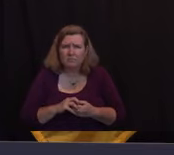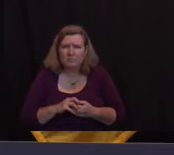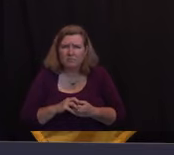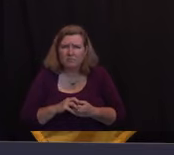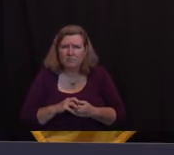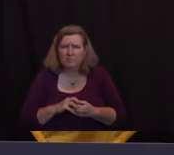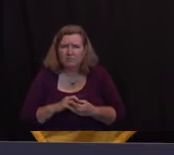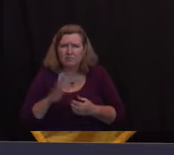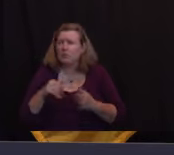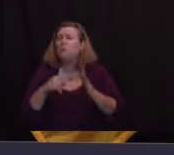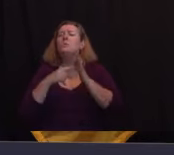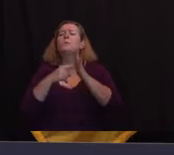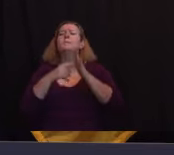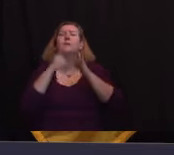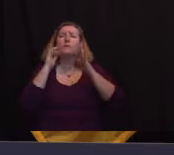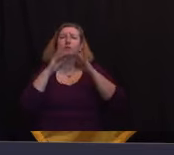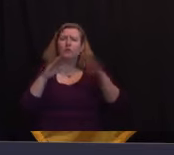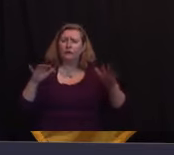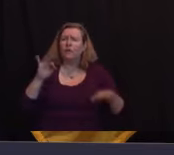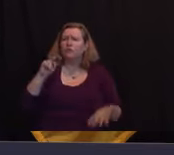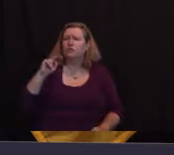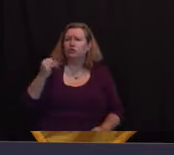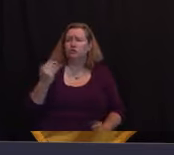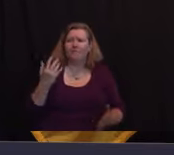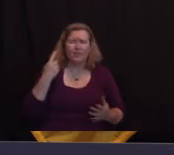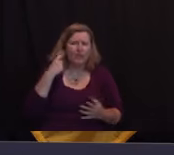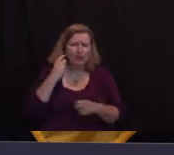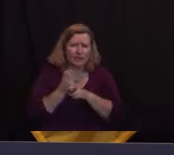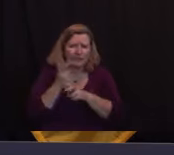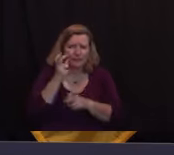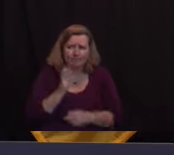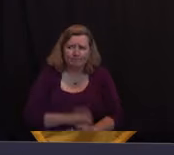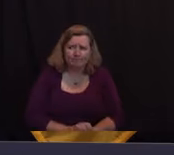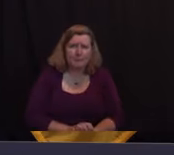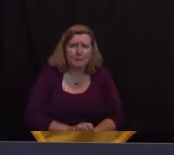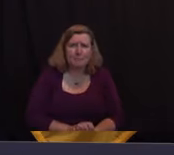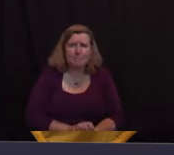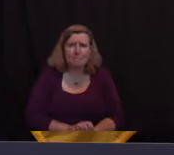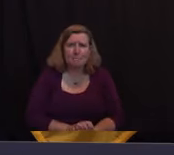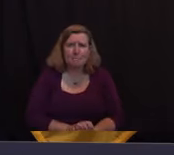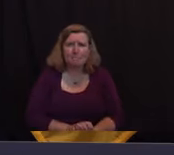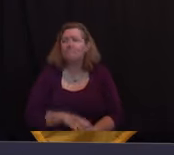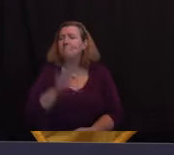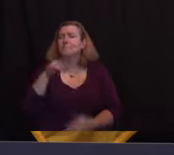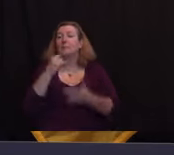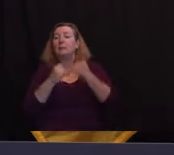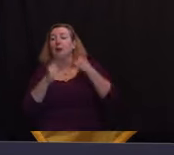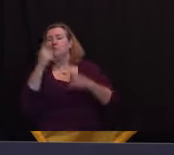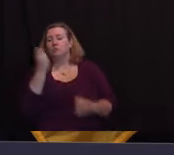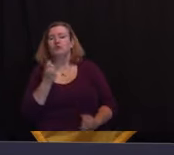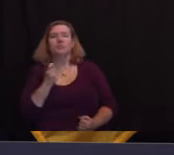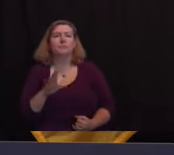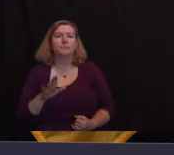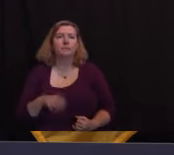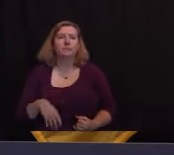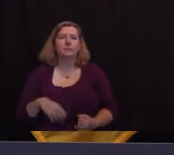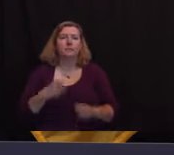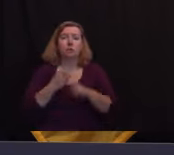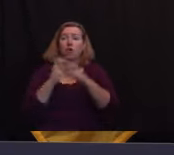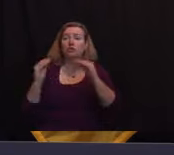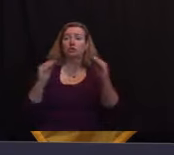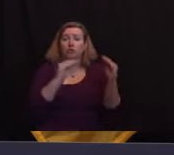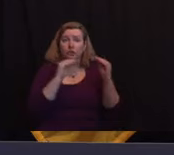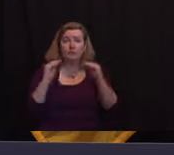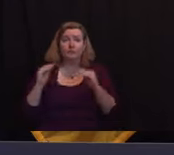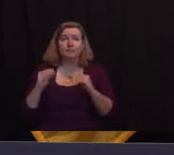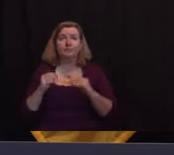and your colleagues. Thank you for that. Dave, you're going to take us home. Thank you, Governor. There's been a lot of talk lately,